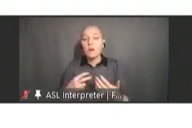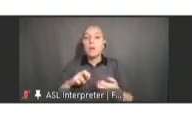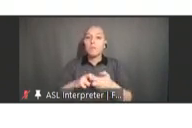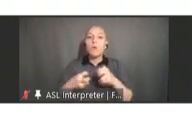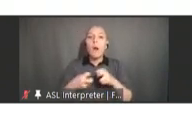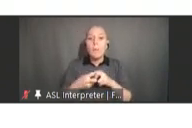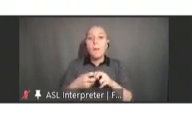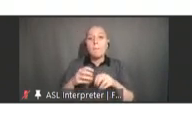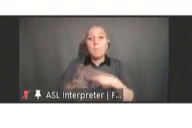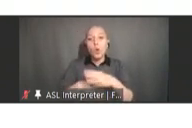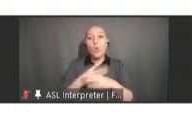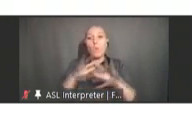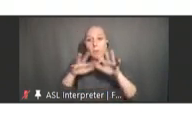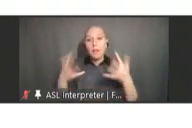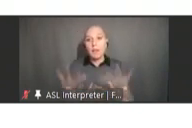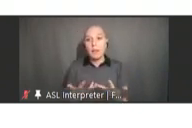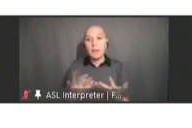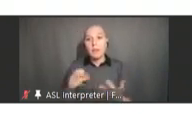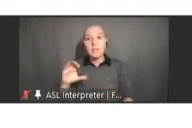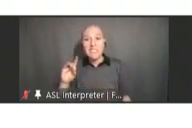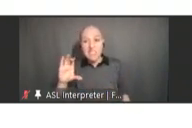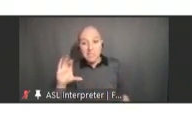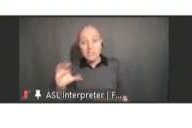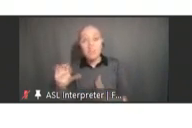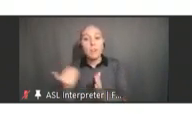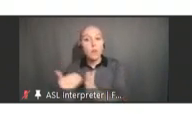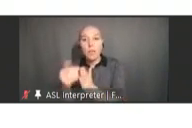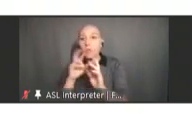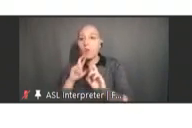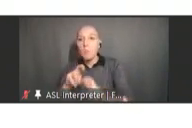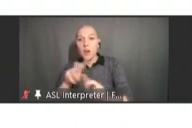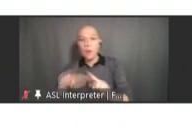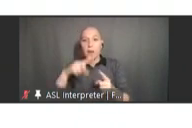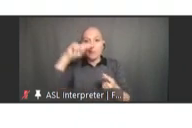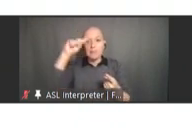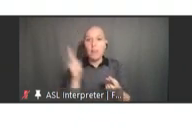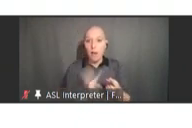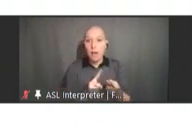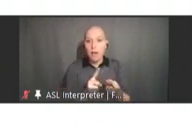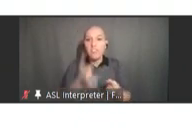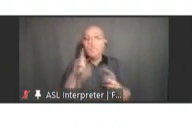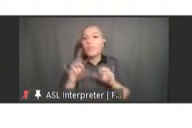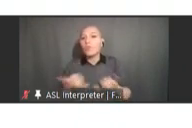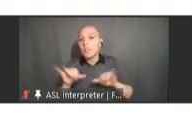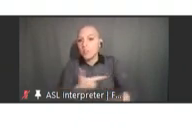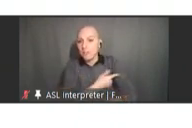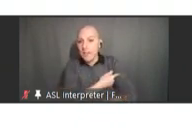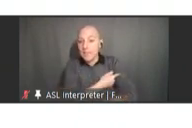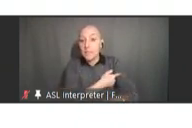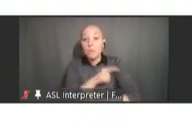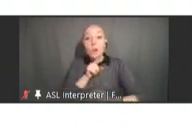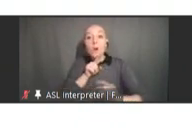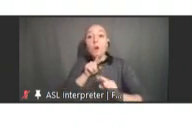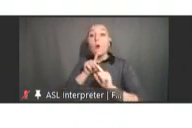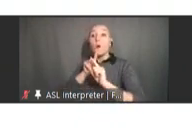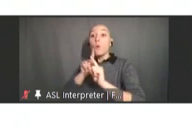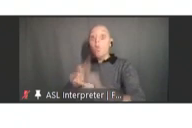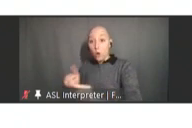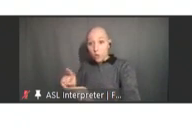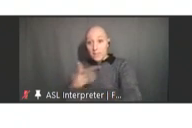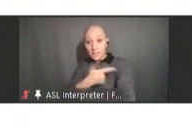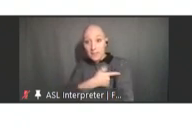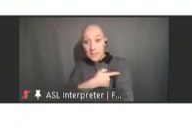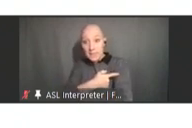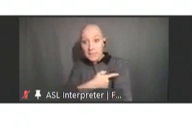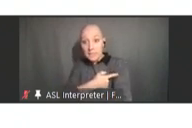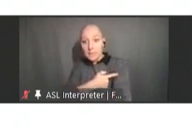CDC has frequently reported on the declines we're seeing in orders of vaccines other than influenza vaccine for the Vaccines